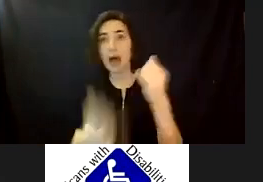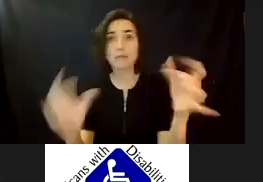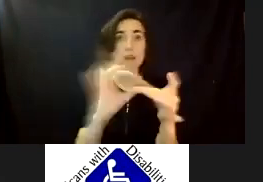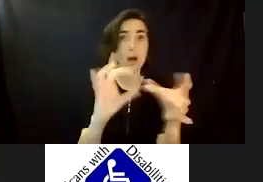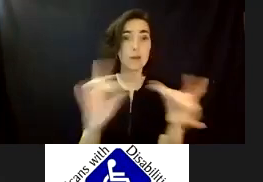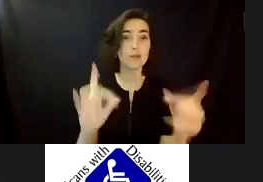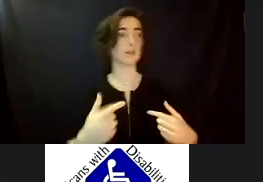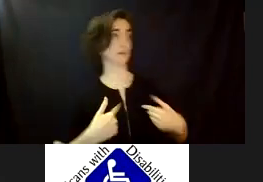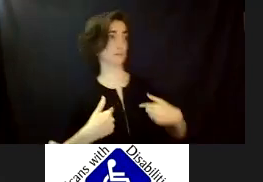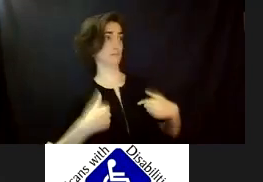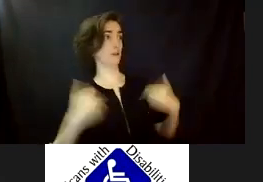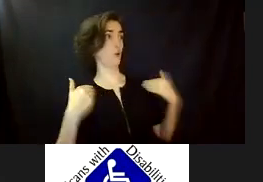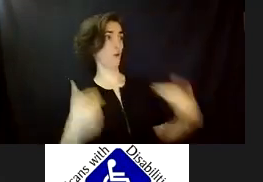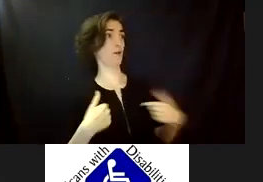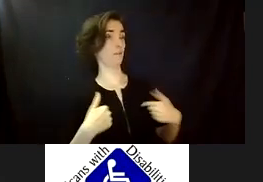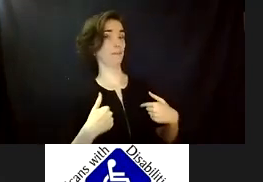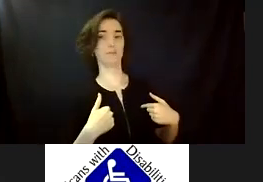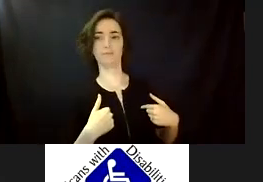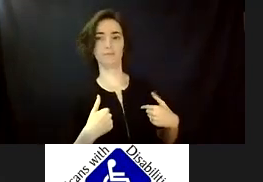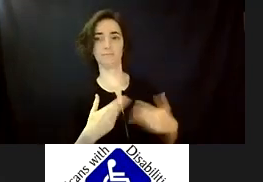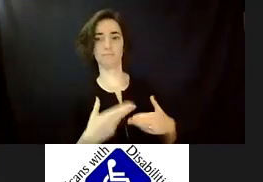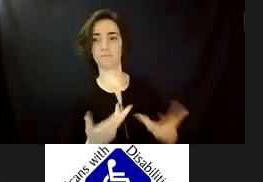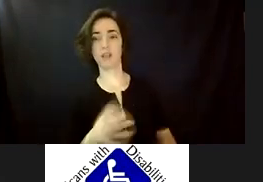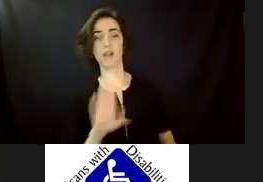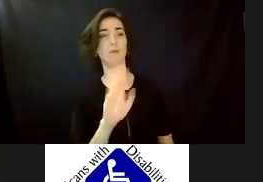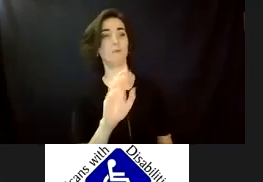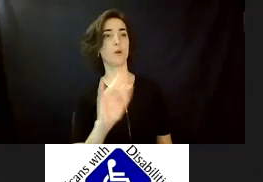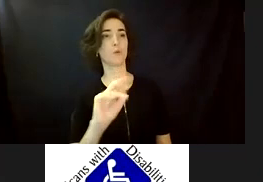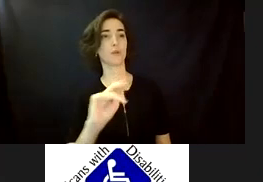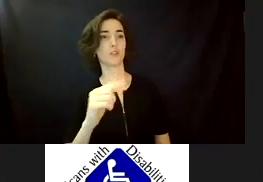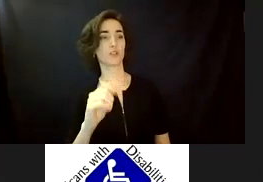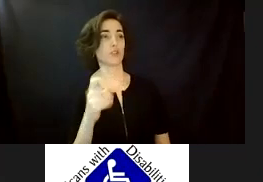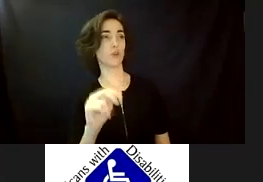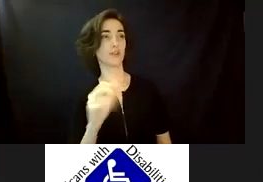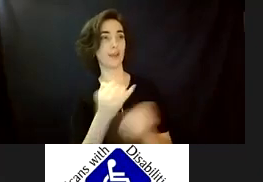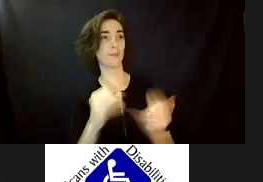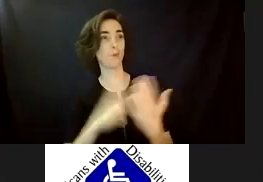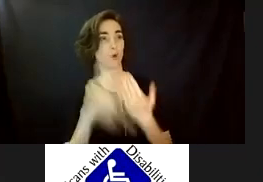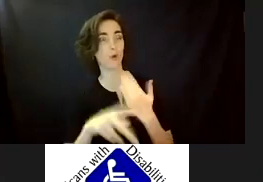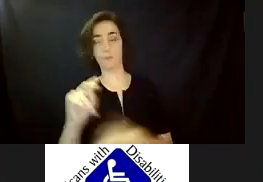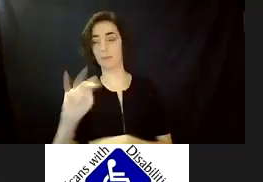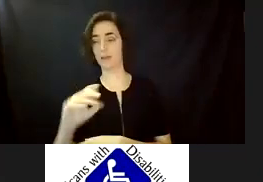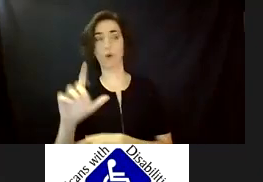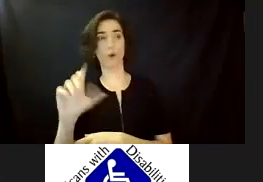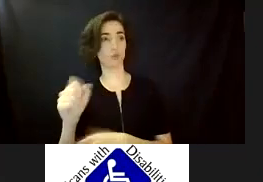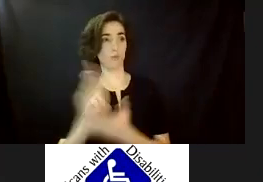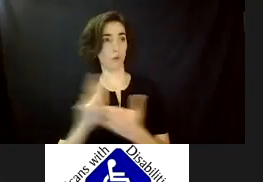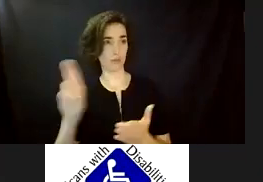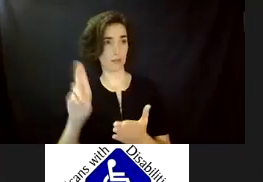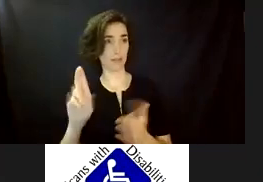ahead and start it off. The Bridge to Independence program at Nicholls State University, our certificate program, the age limit